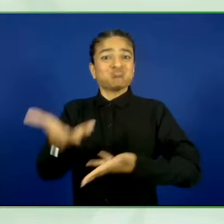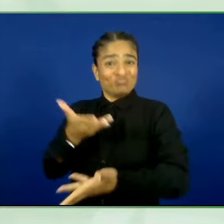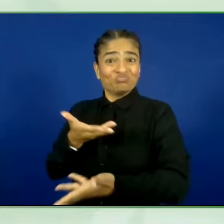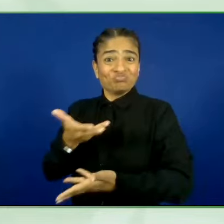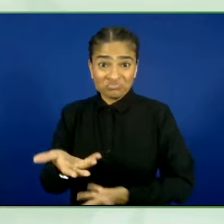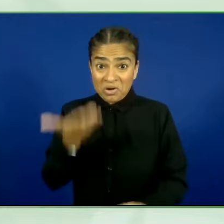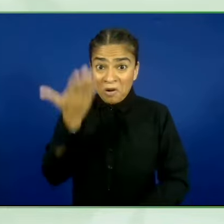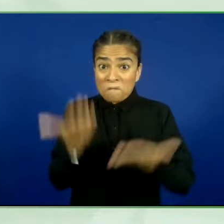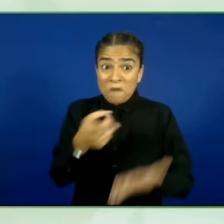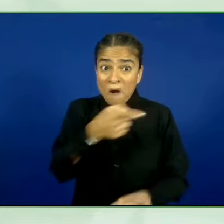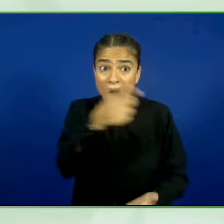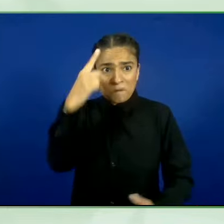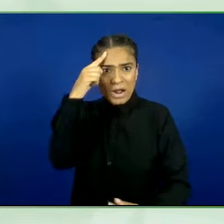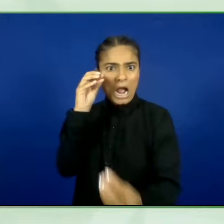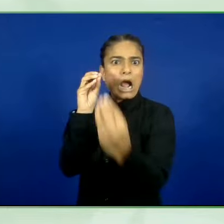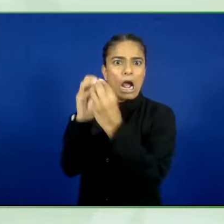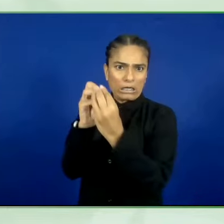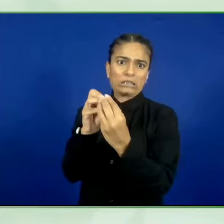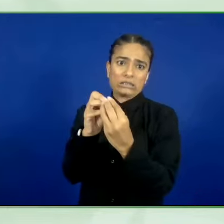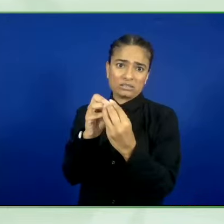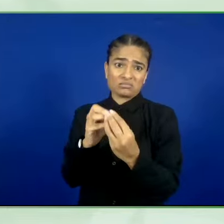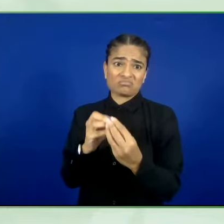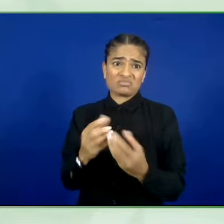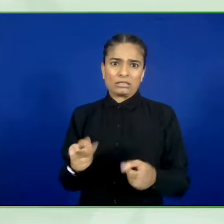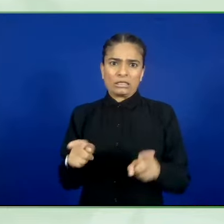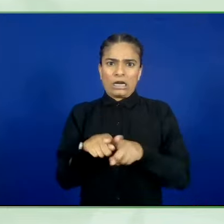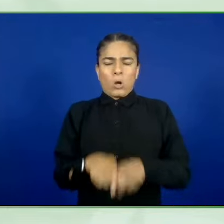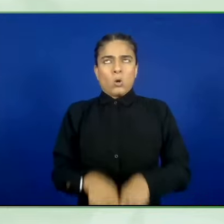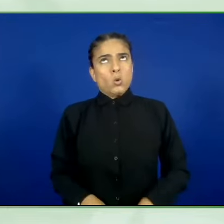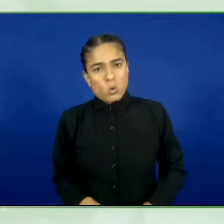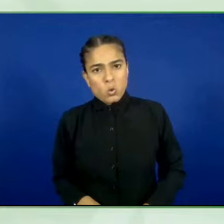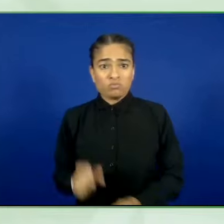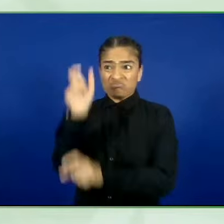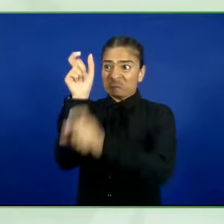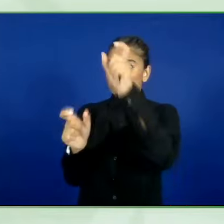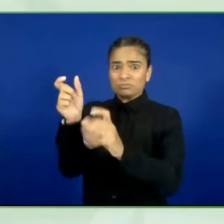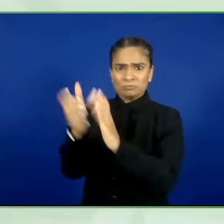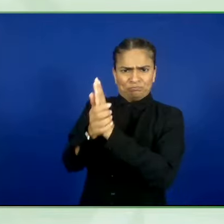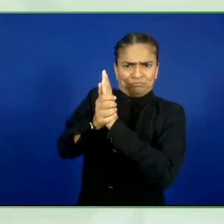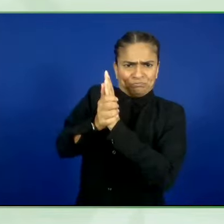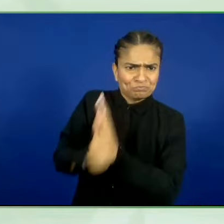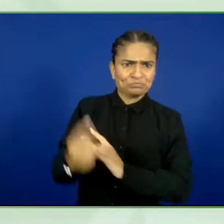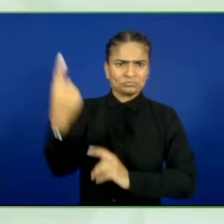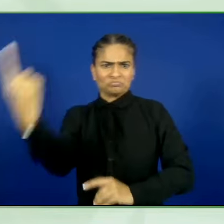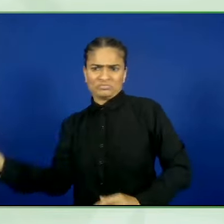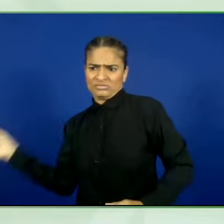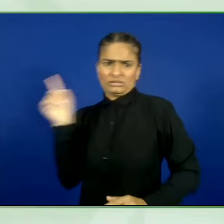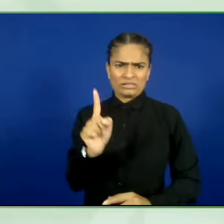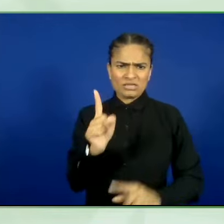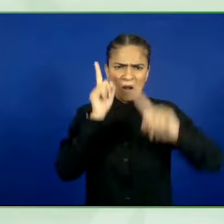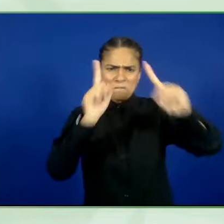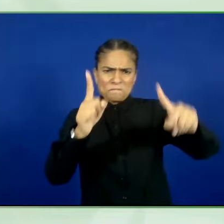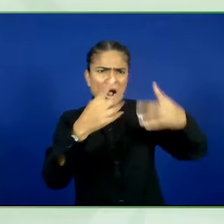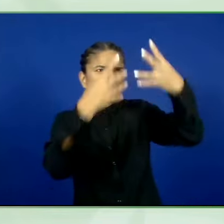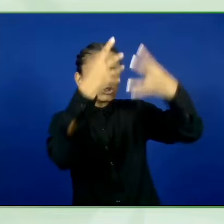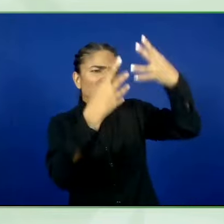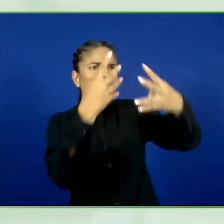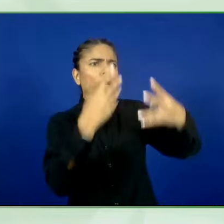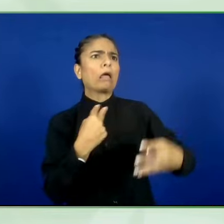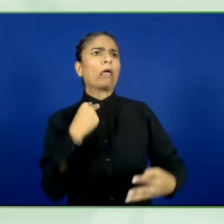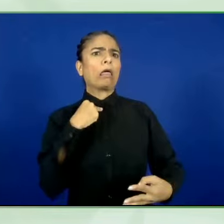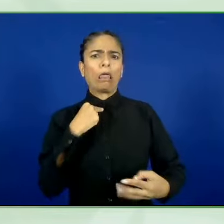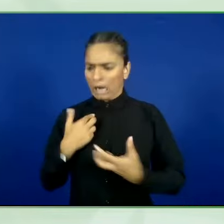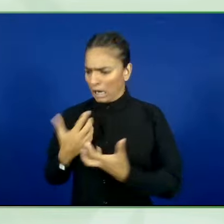invite specialists who will come to the screening site but do not have the necessary equipment to provide the necessary support to the children. So in order